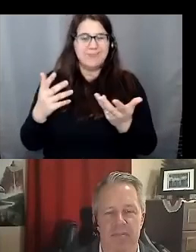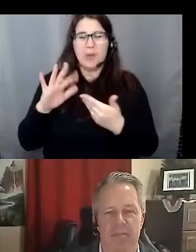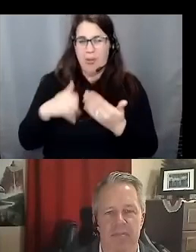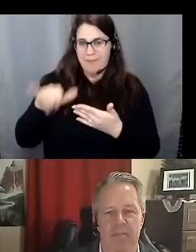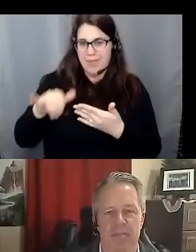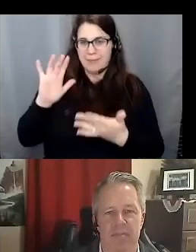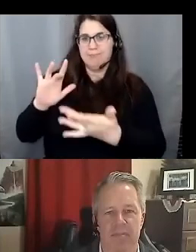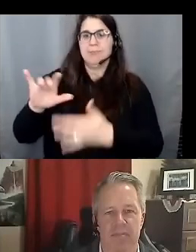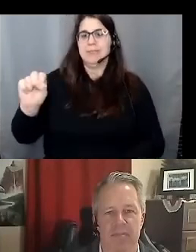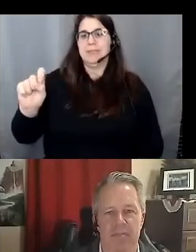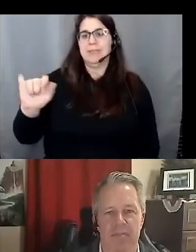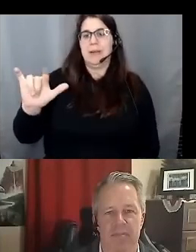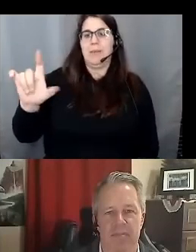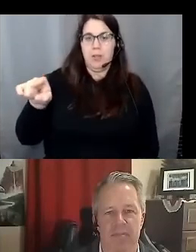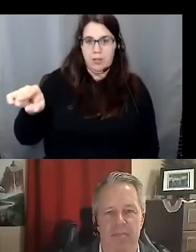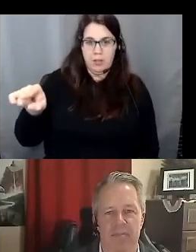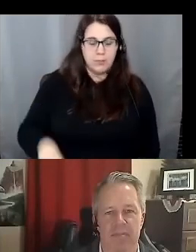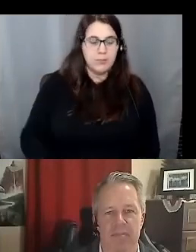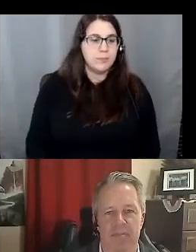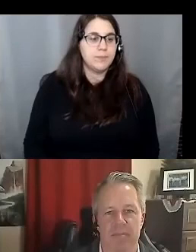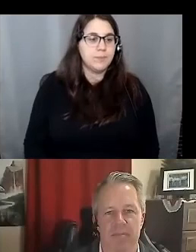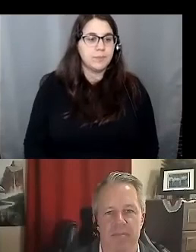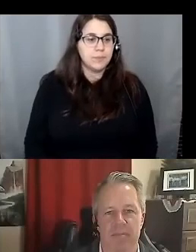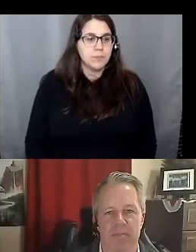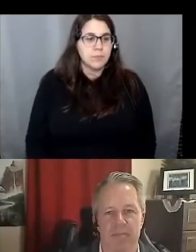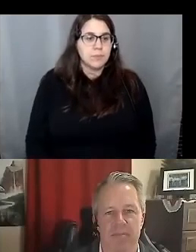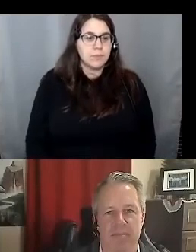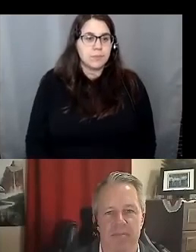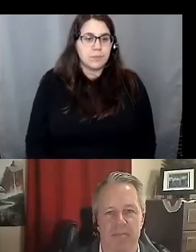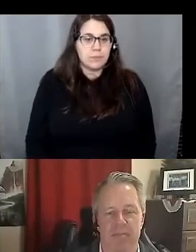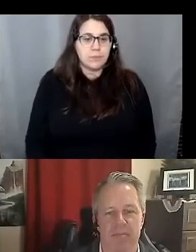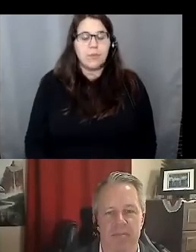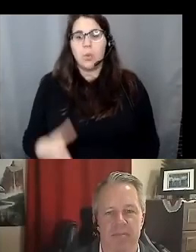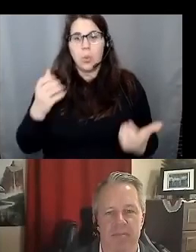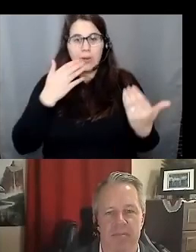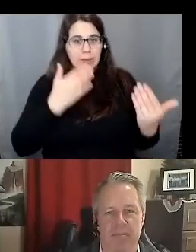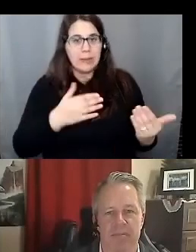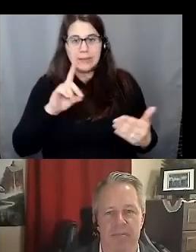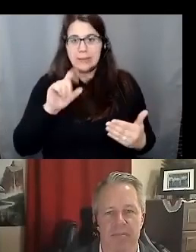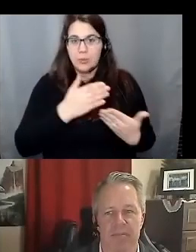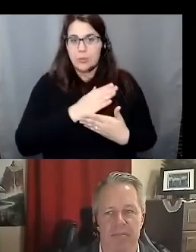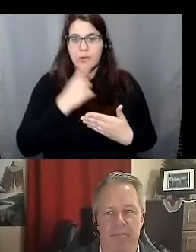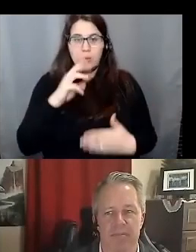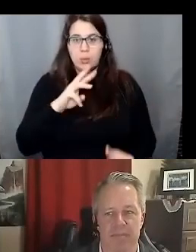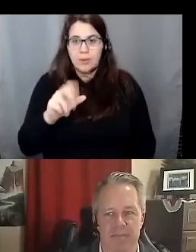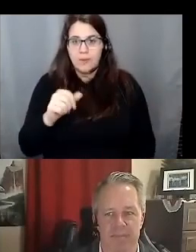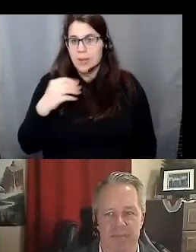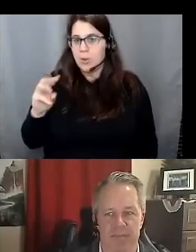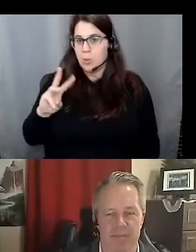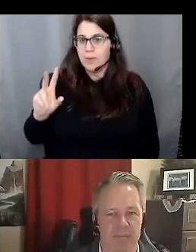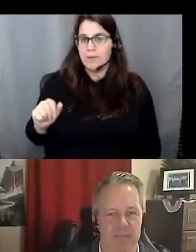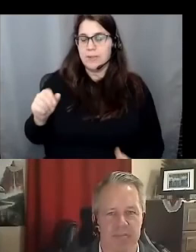Stable at that number. I want to thank both Disability Rights of West Virginia and the West Virginia